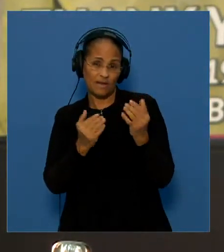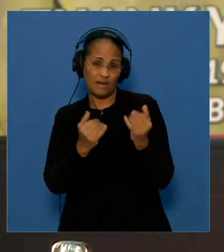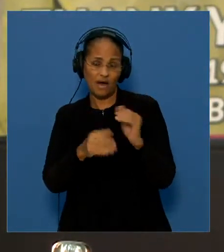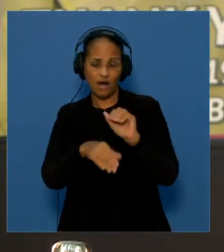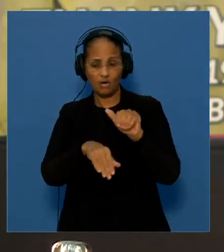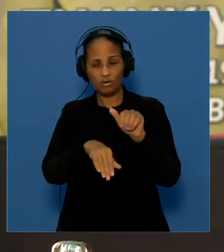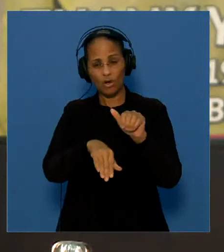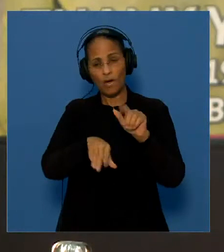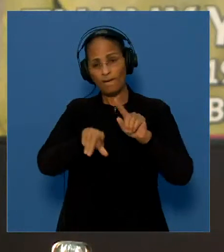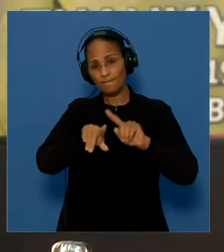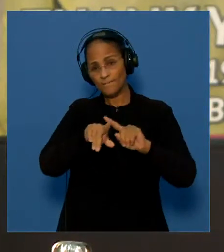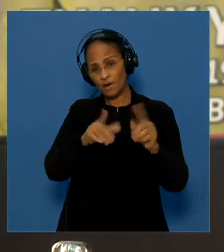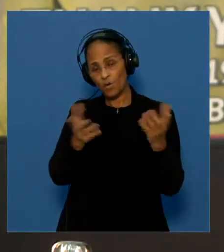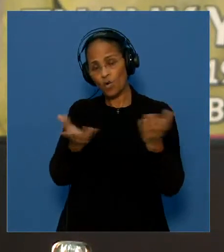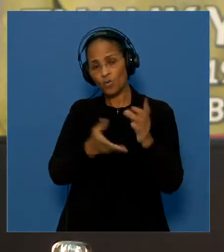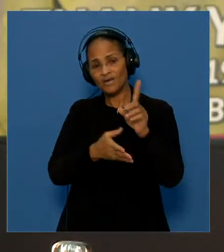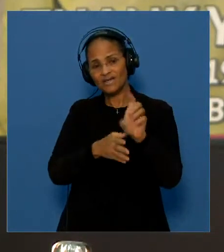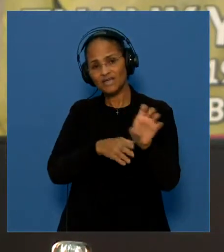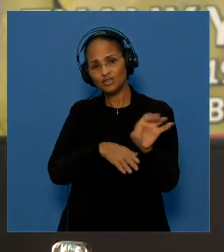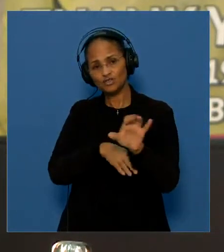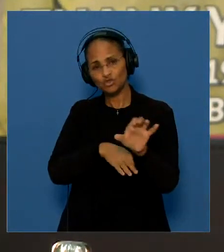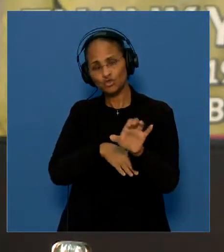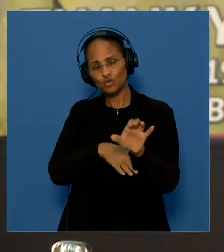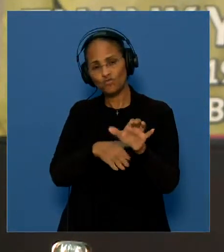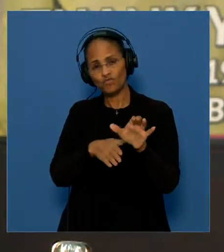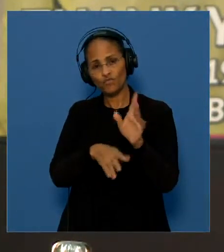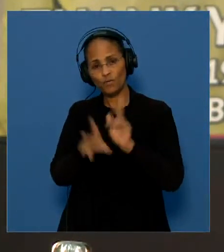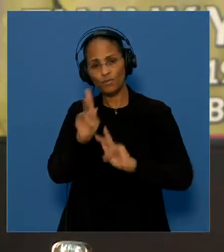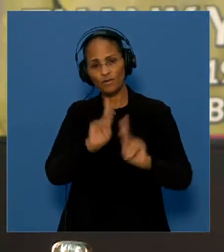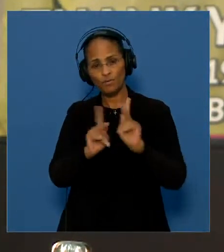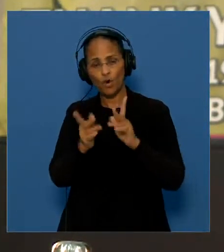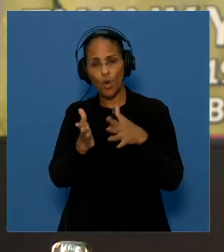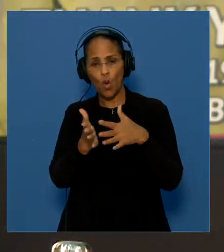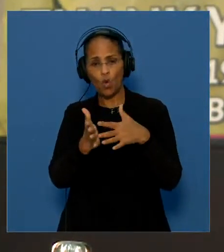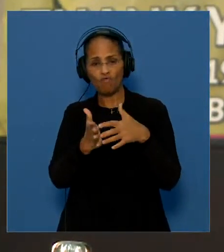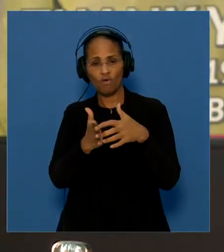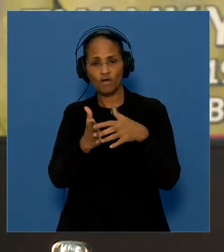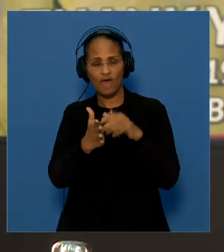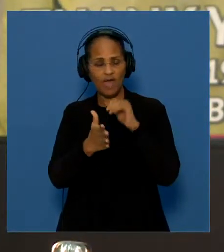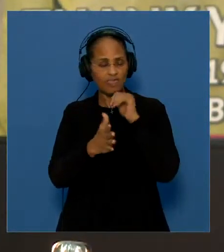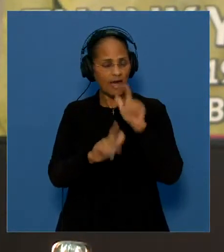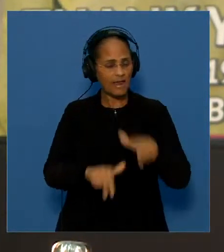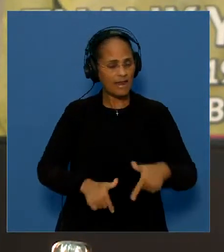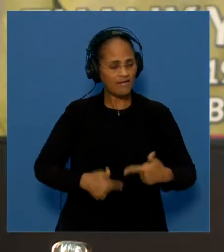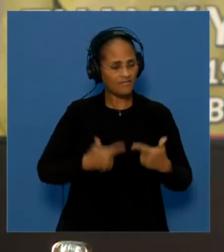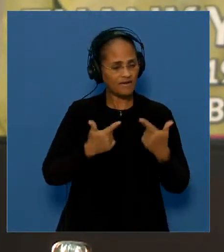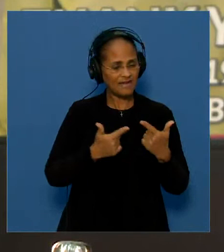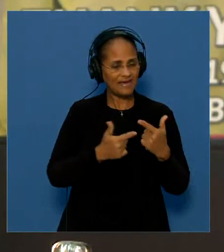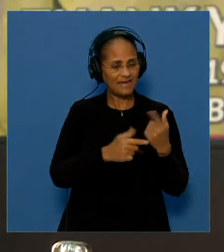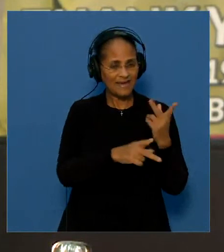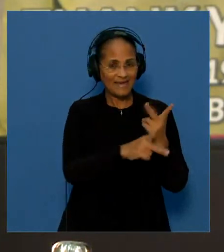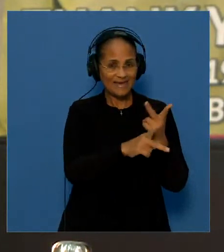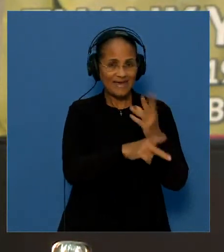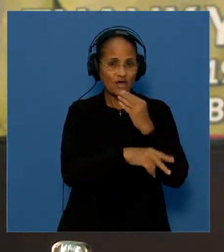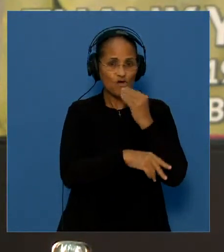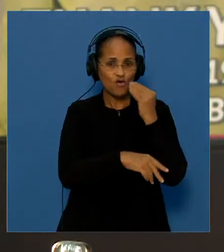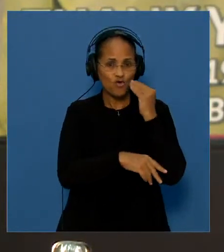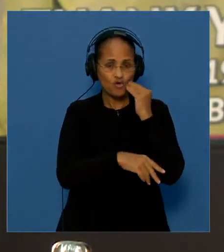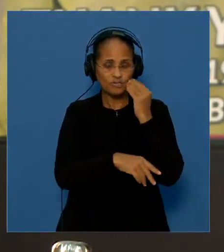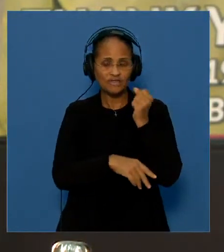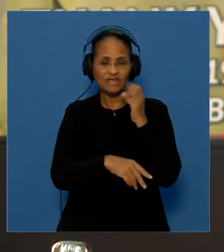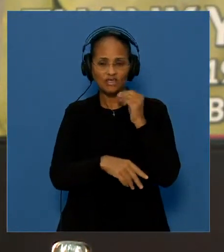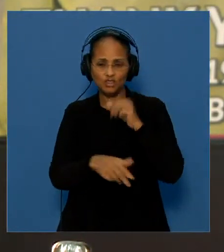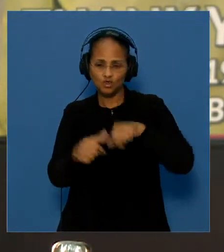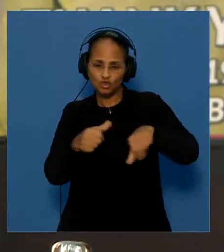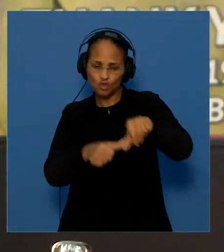thing that I think we can do for individuals that are vulnerable, that are not necessarily living in care homes, is to socialize